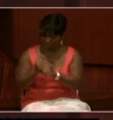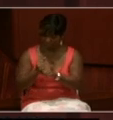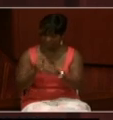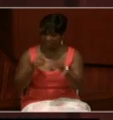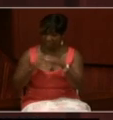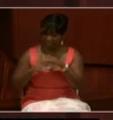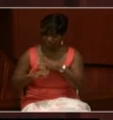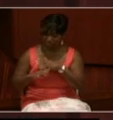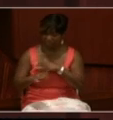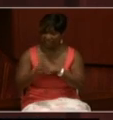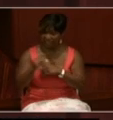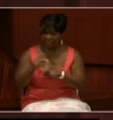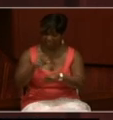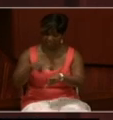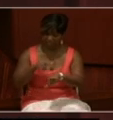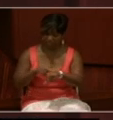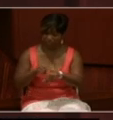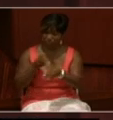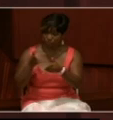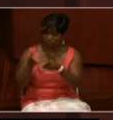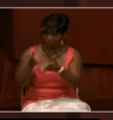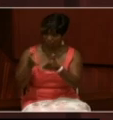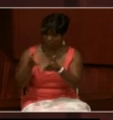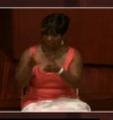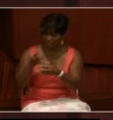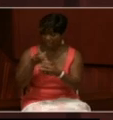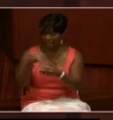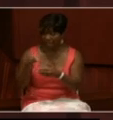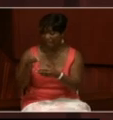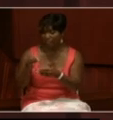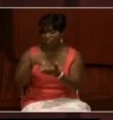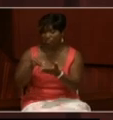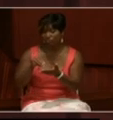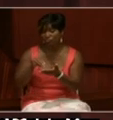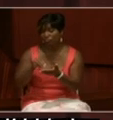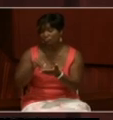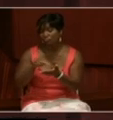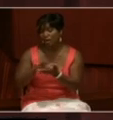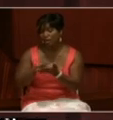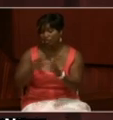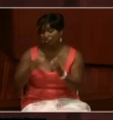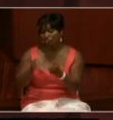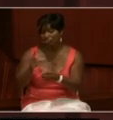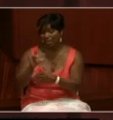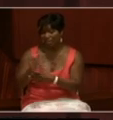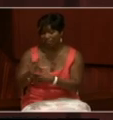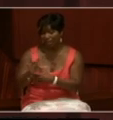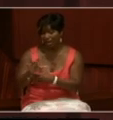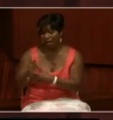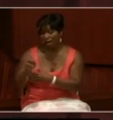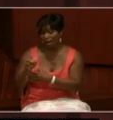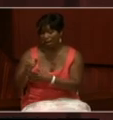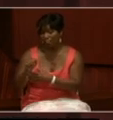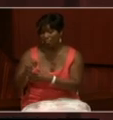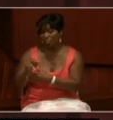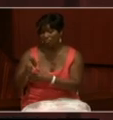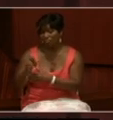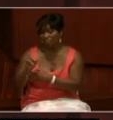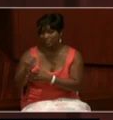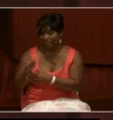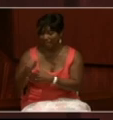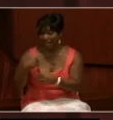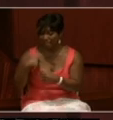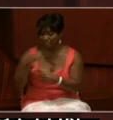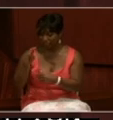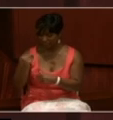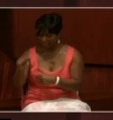and Naturalization Service, and this is Record Group 85. Marisa holds a Bachelor of Arts